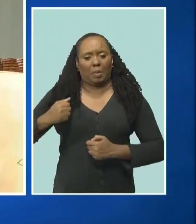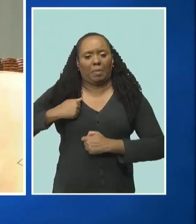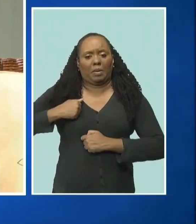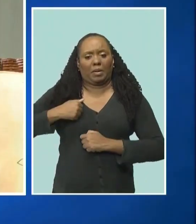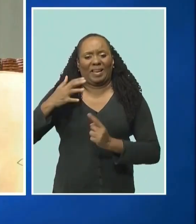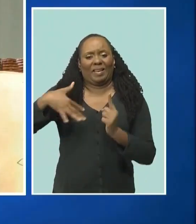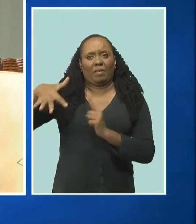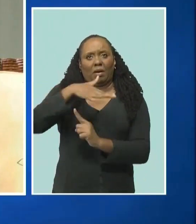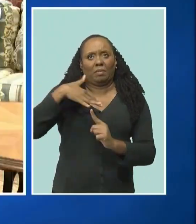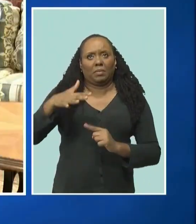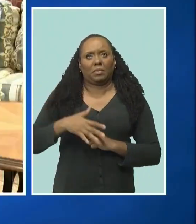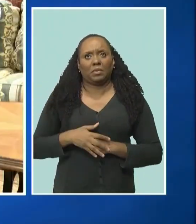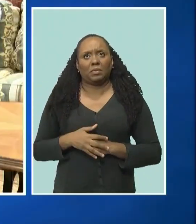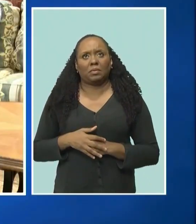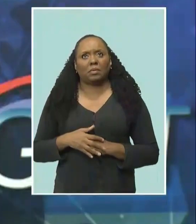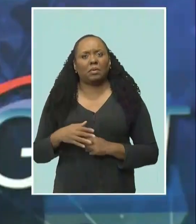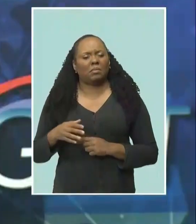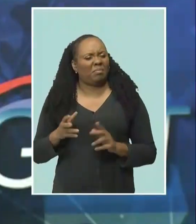that discipline. Without the stigma.